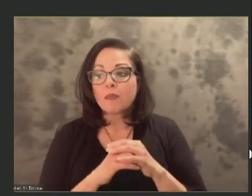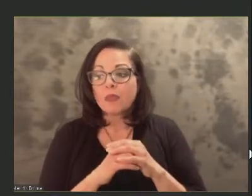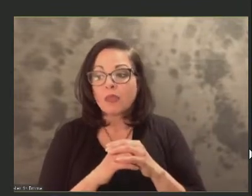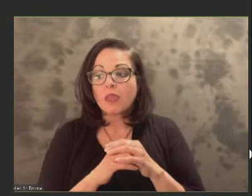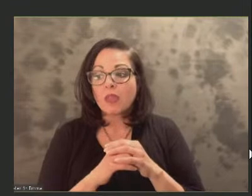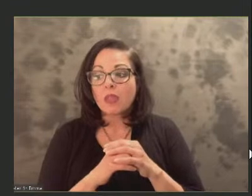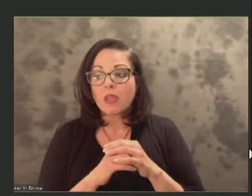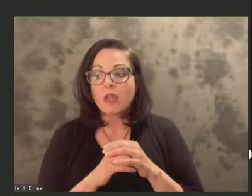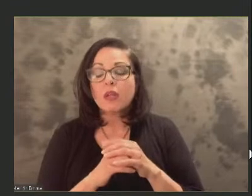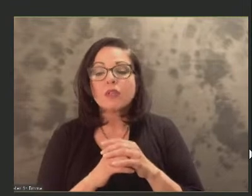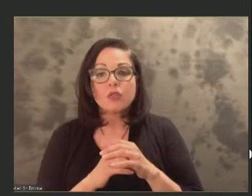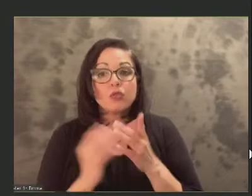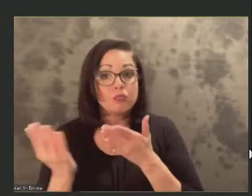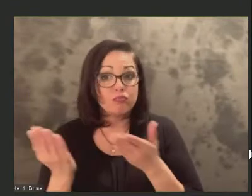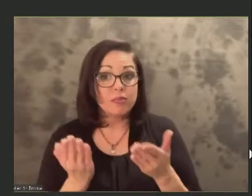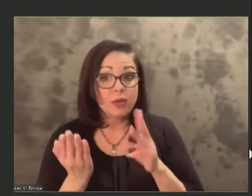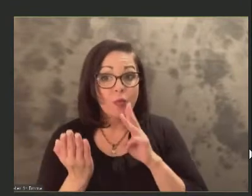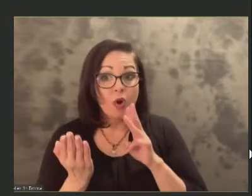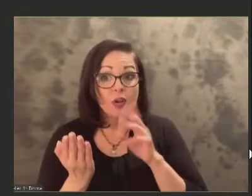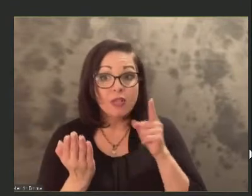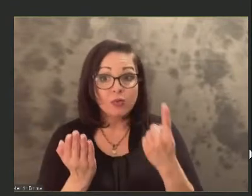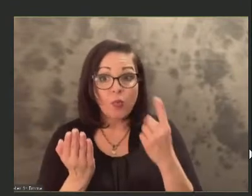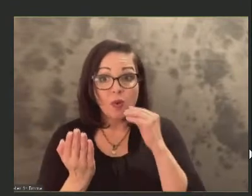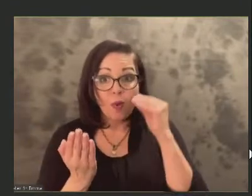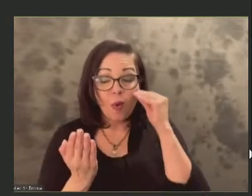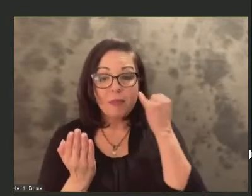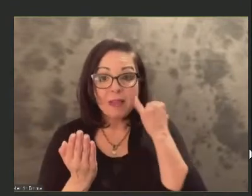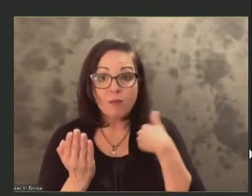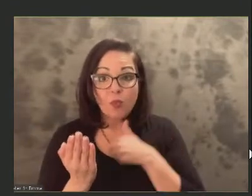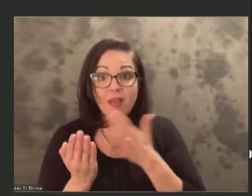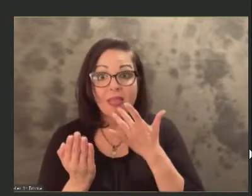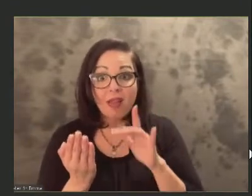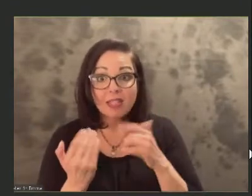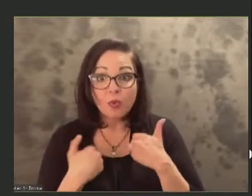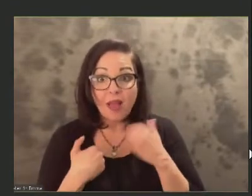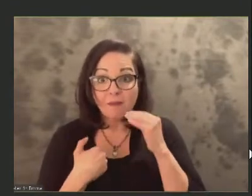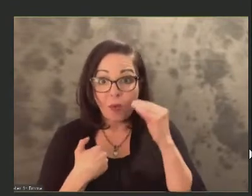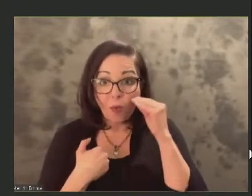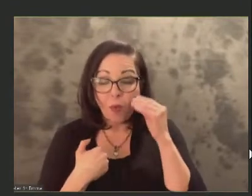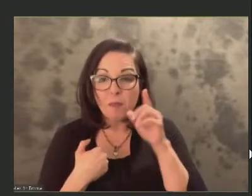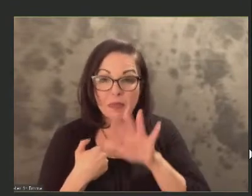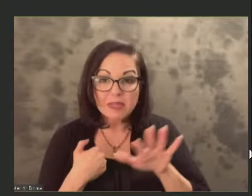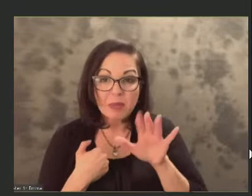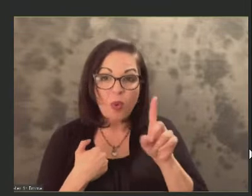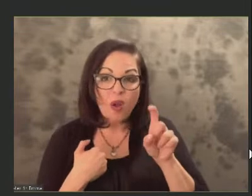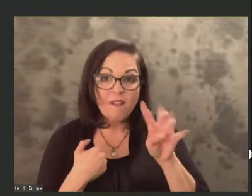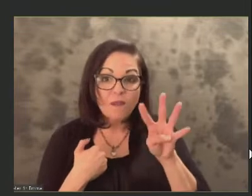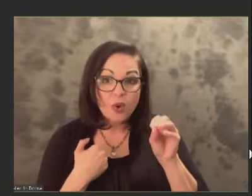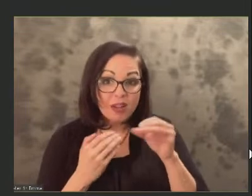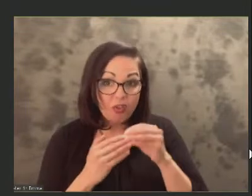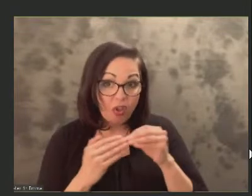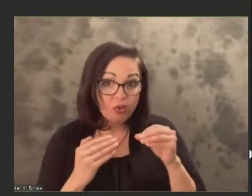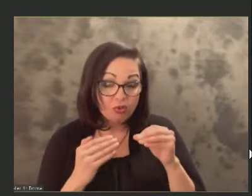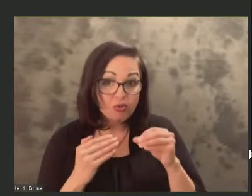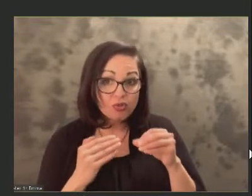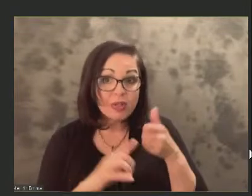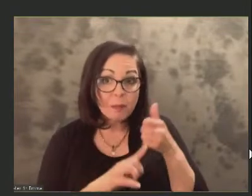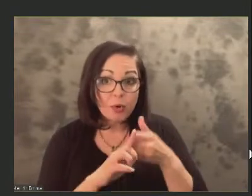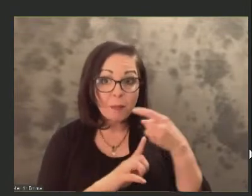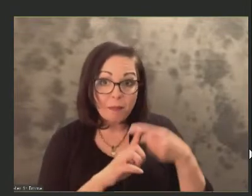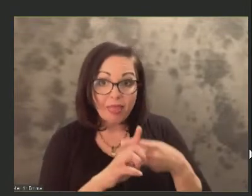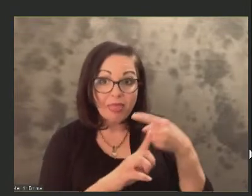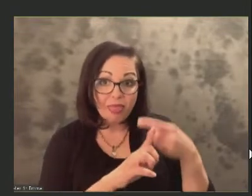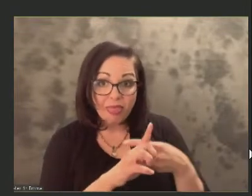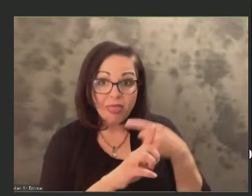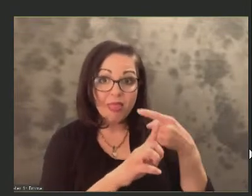To bring water into a home, if we're lucky enough to have water into a home, it's about $140 per month. And